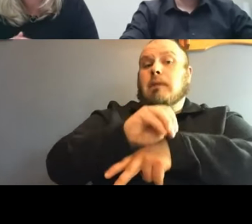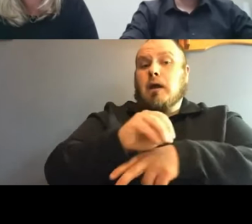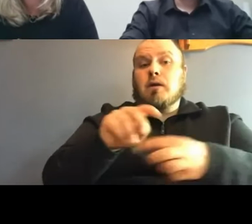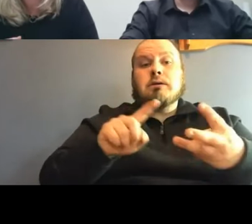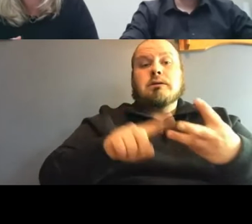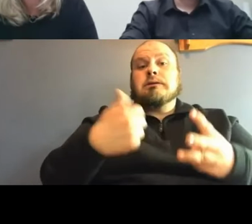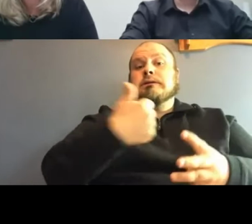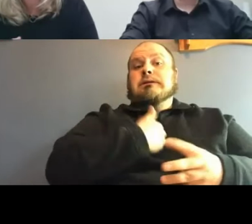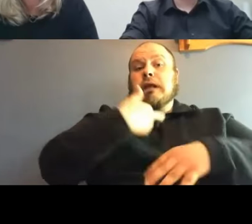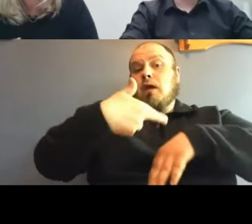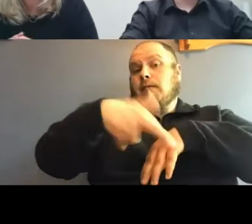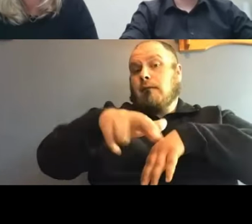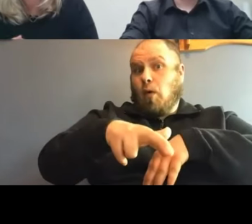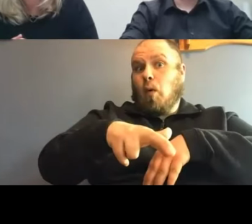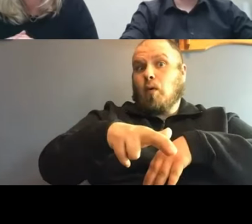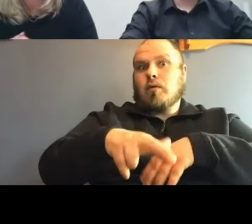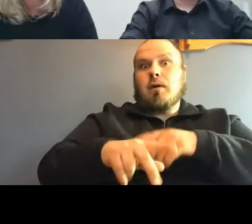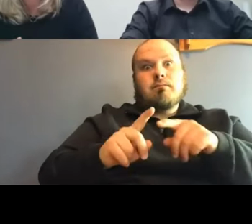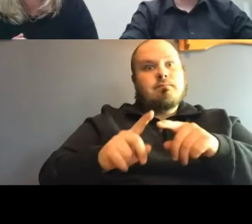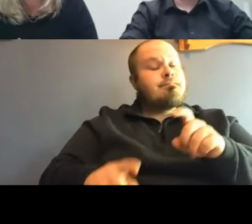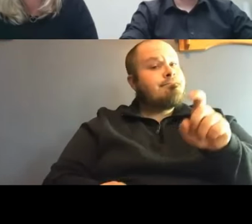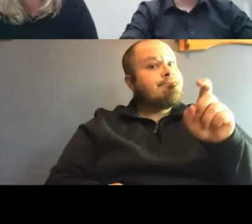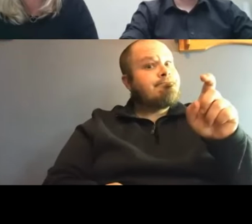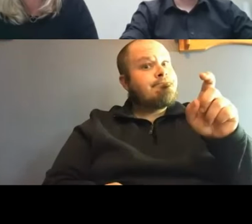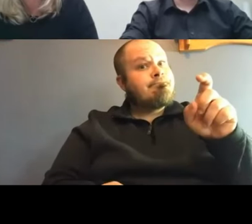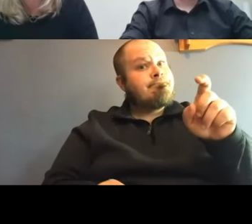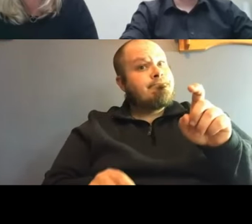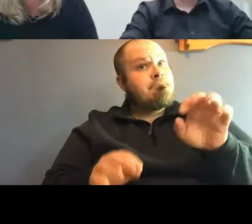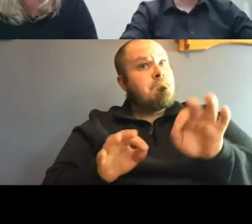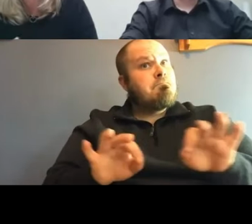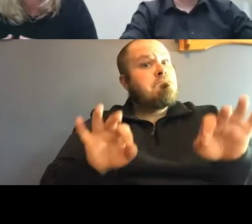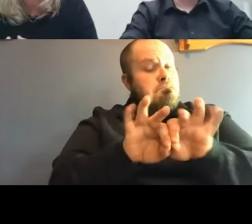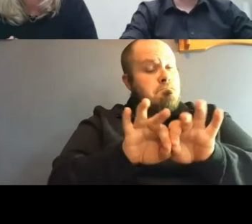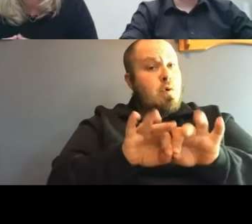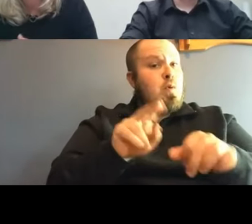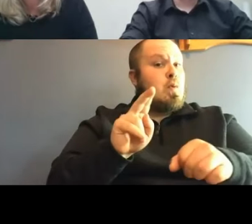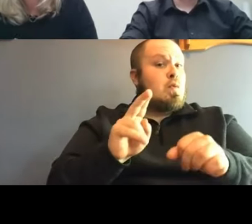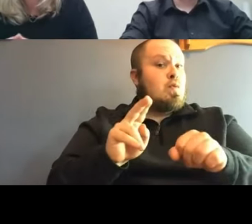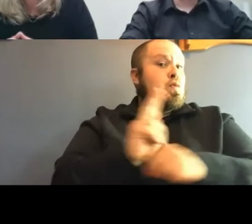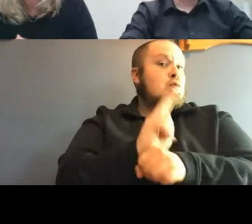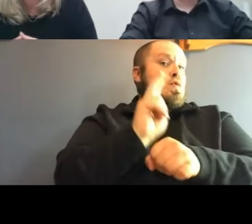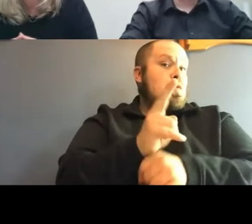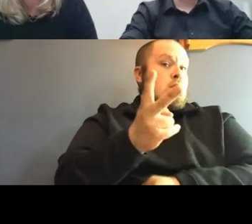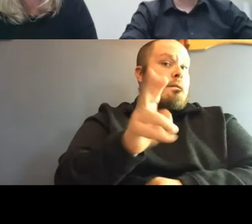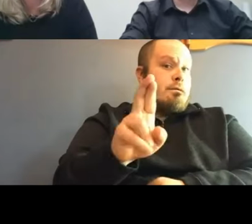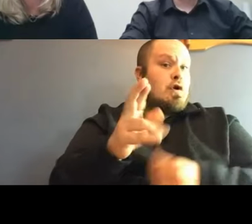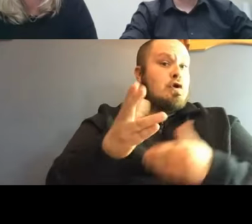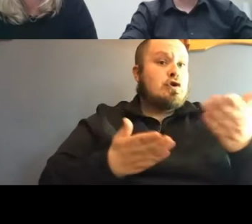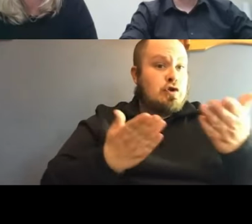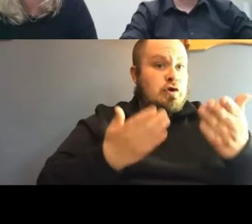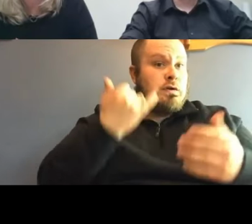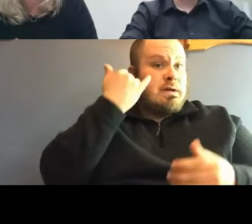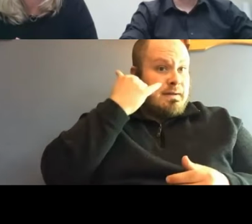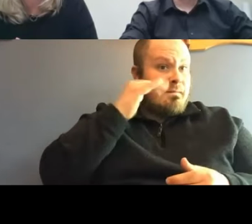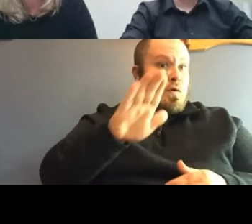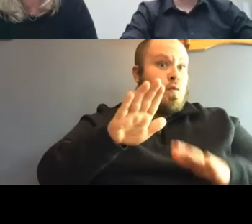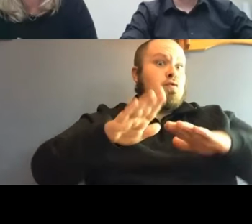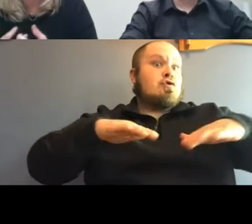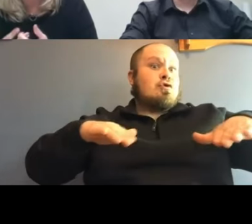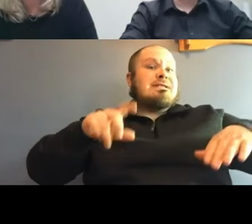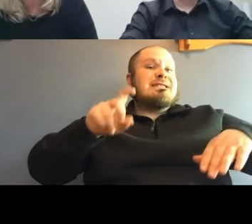And it is necessary to utilize vocational rehab services if your child is going to